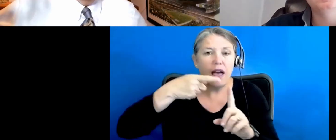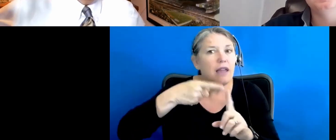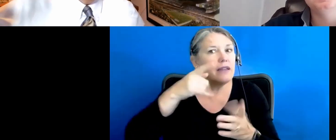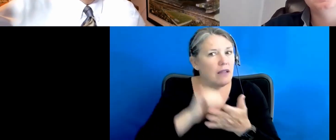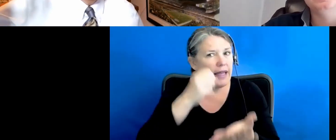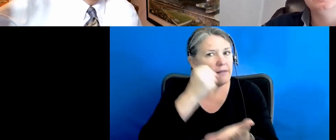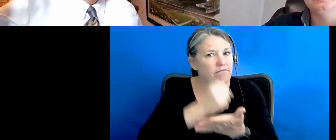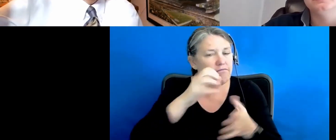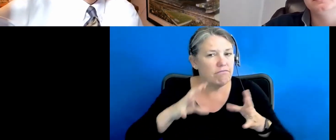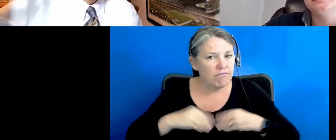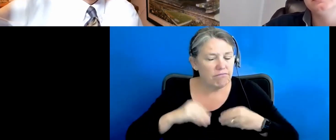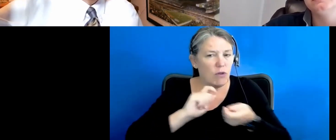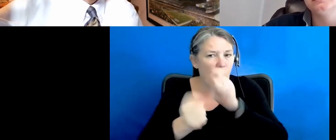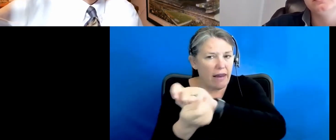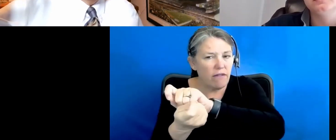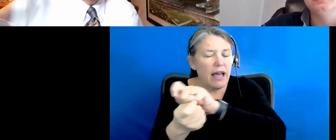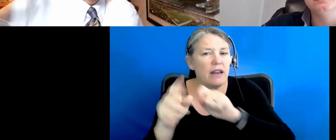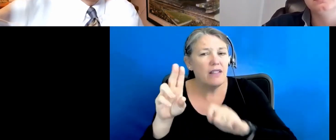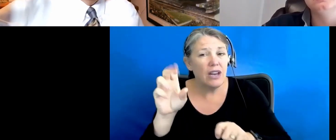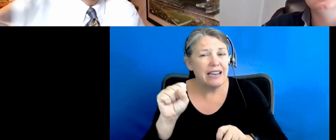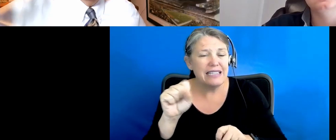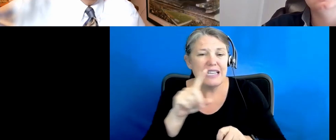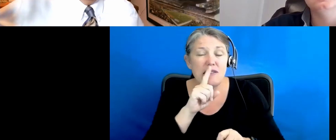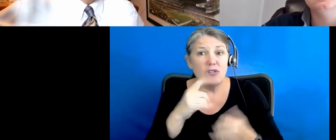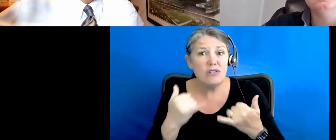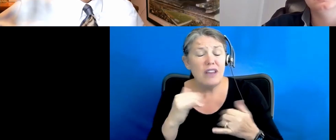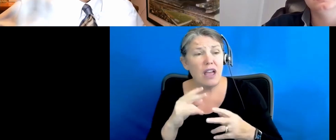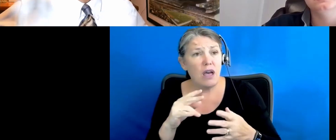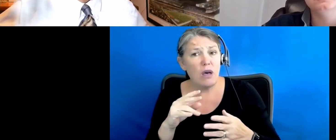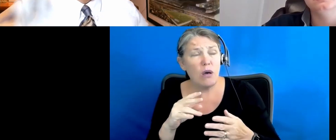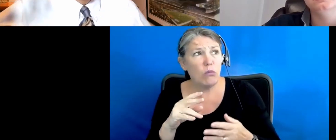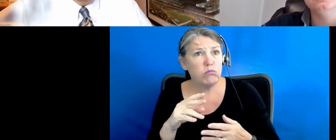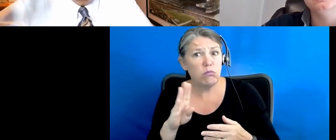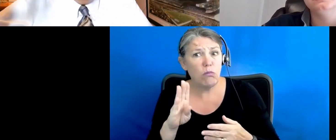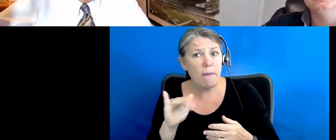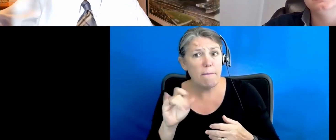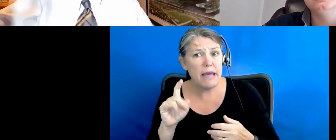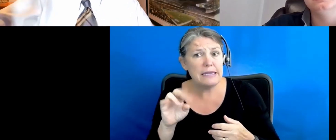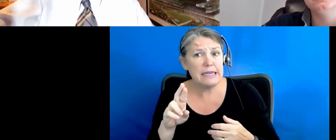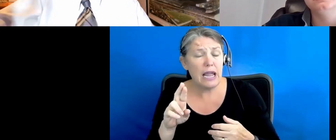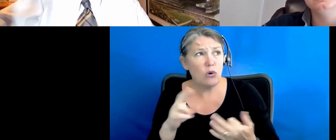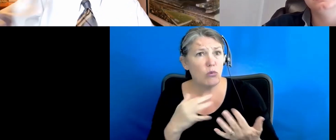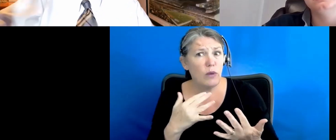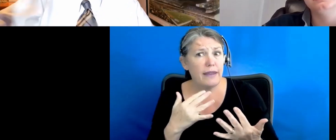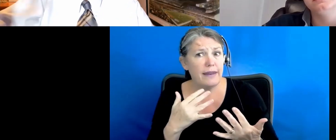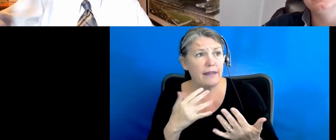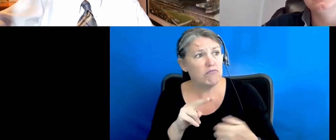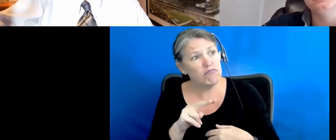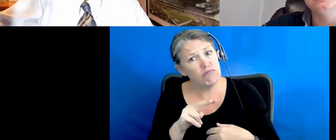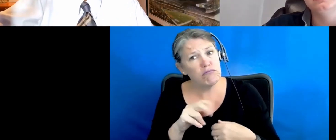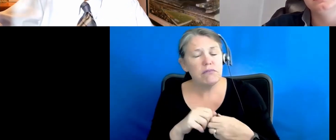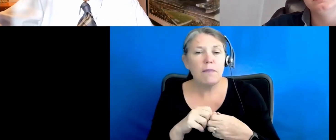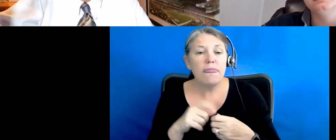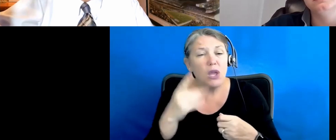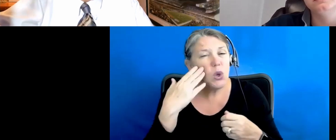ratified, the United States is simply just a bystander on these critical matters. Jordan, as you may know, there are over